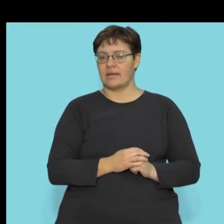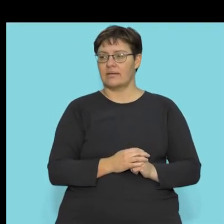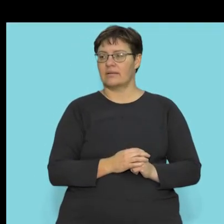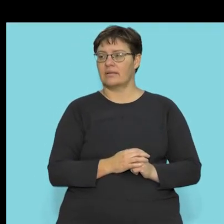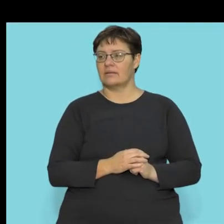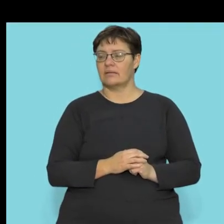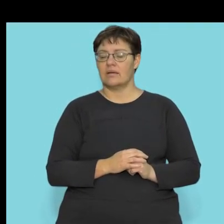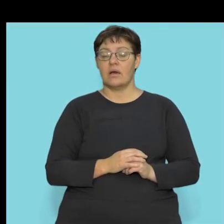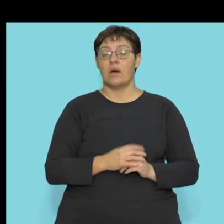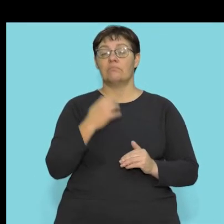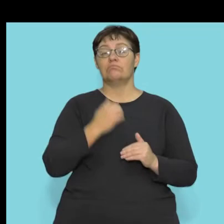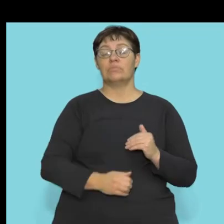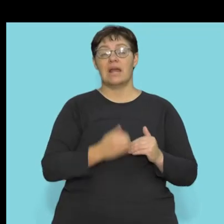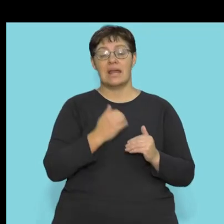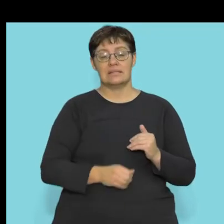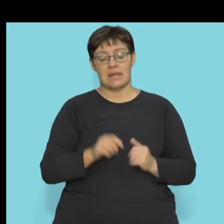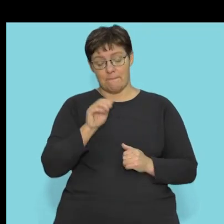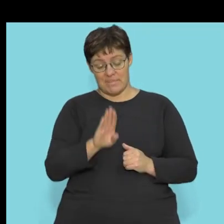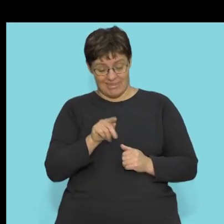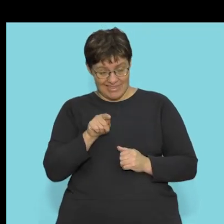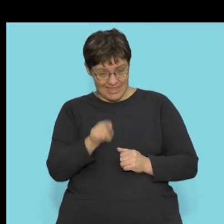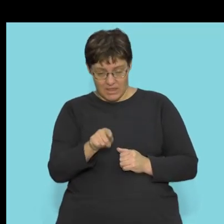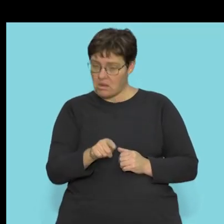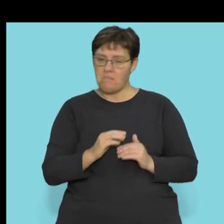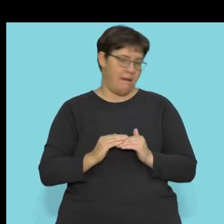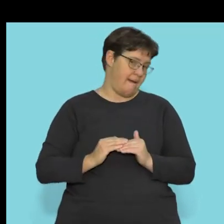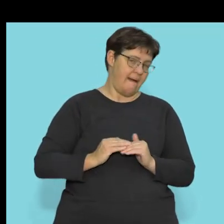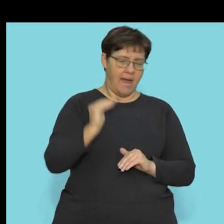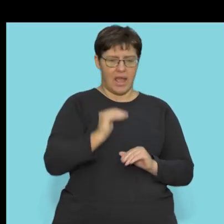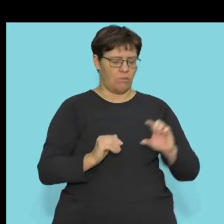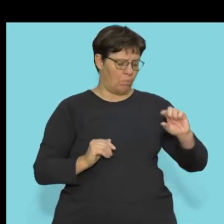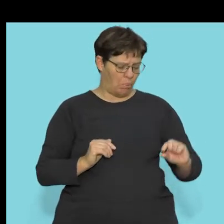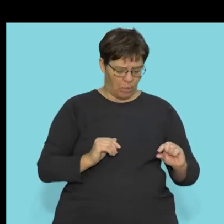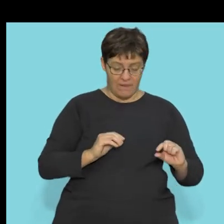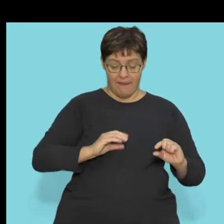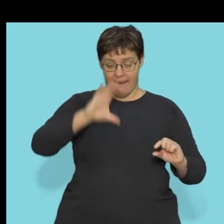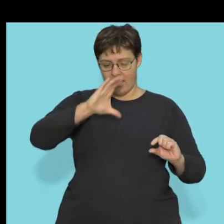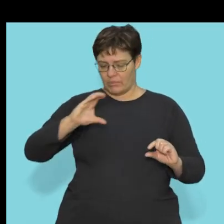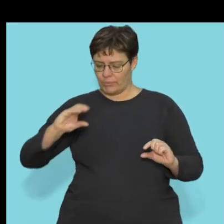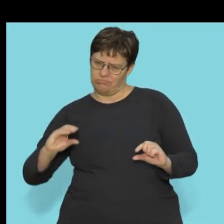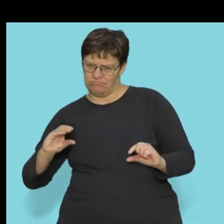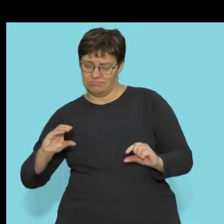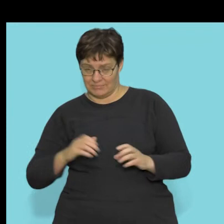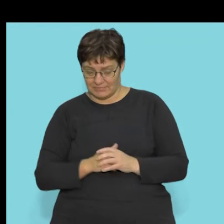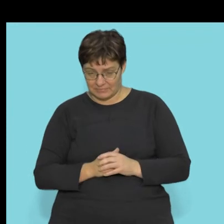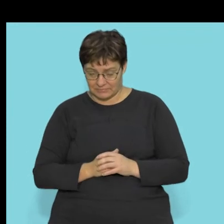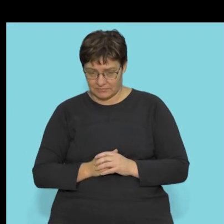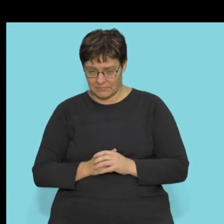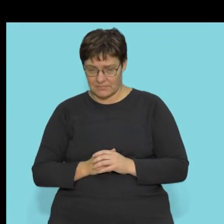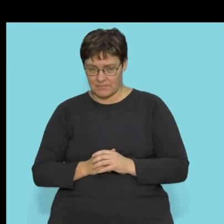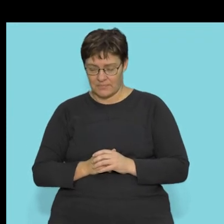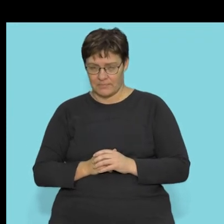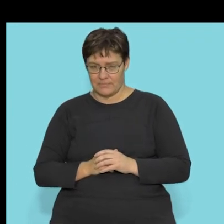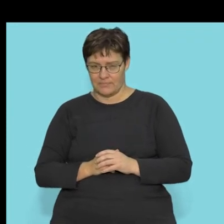see that the height of bread loaf B was significantly higher than